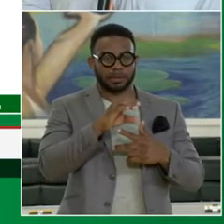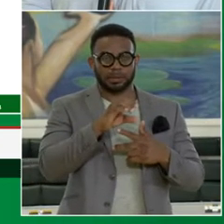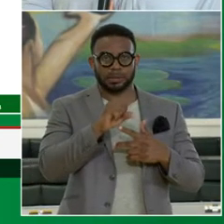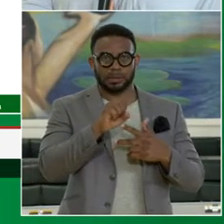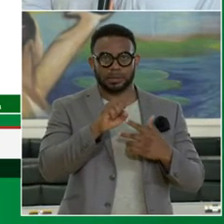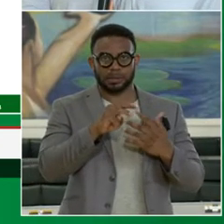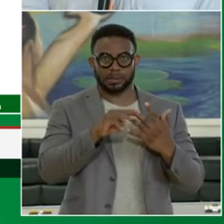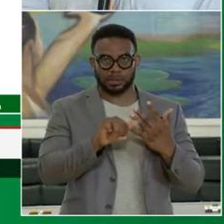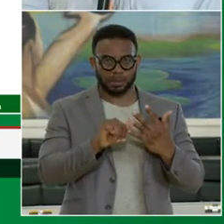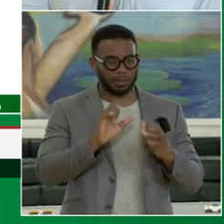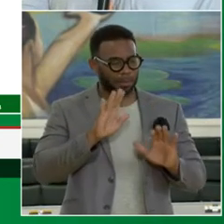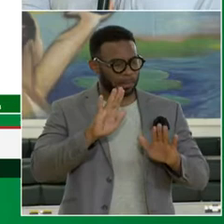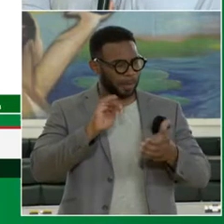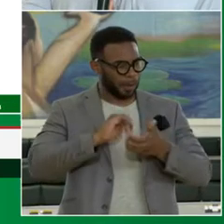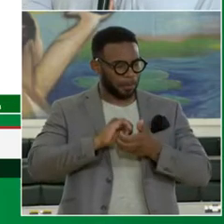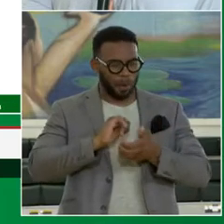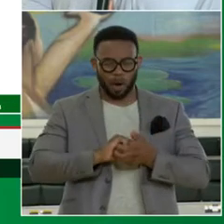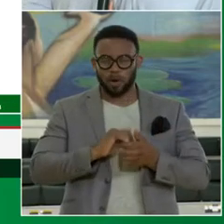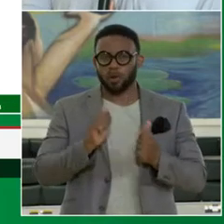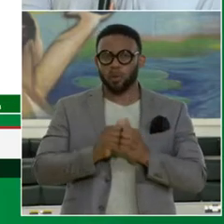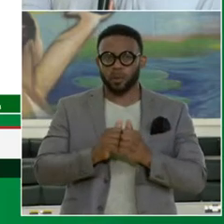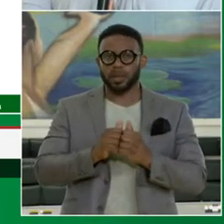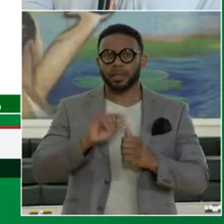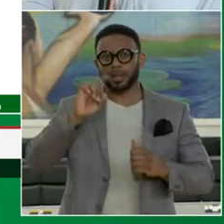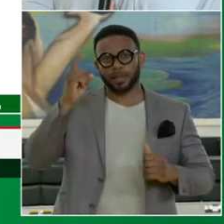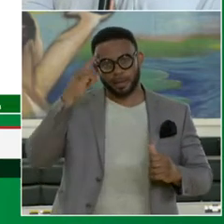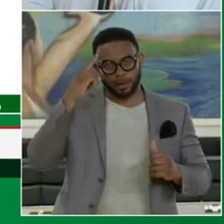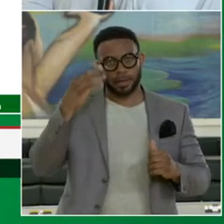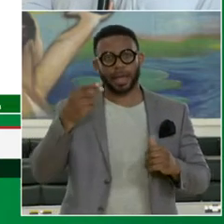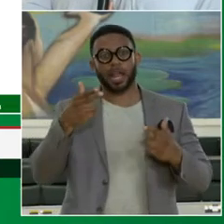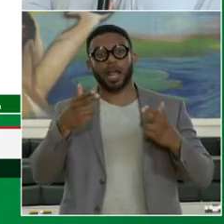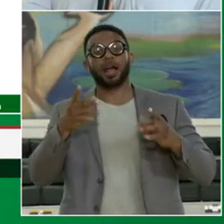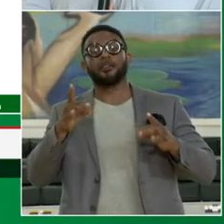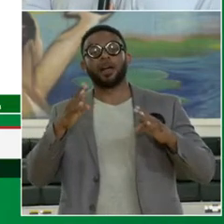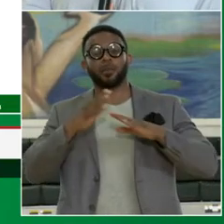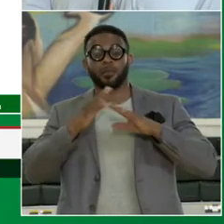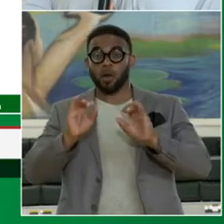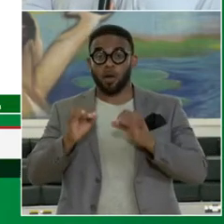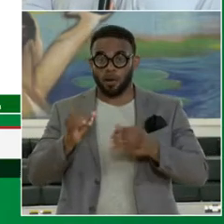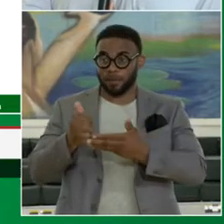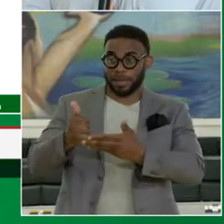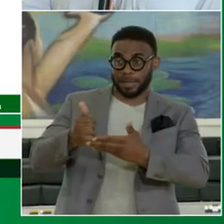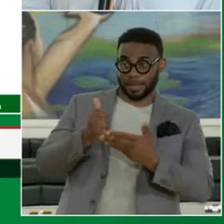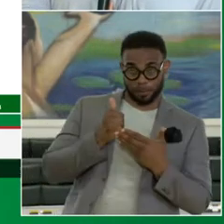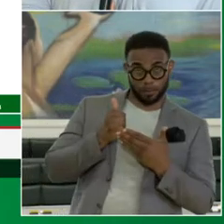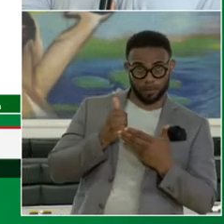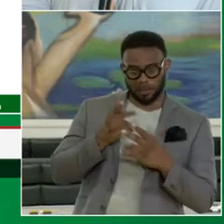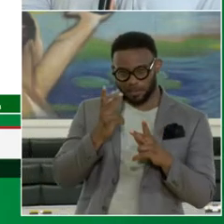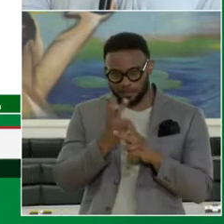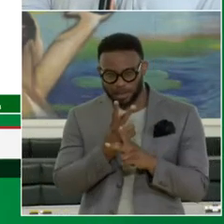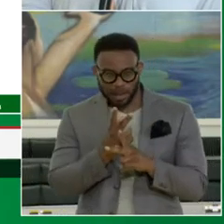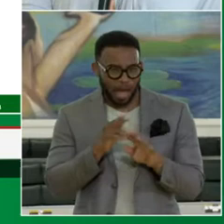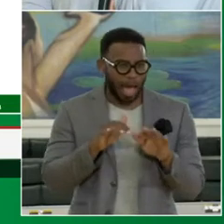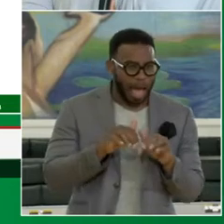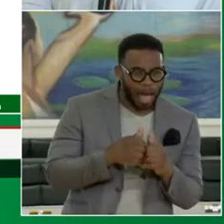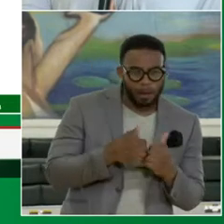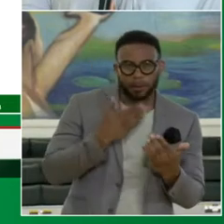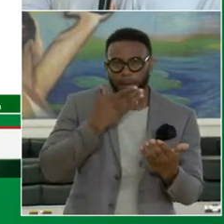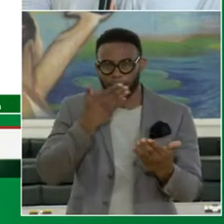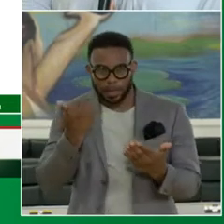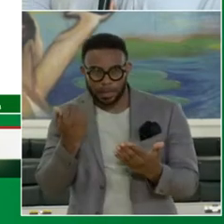have been amazing partners with the Gun Violence Prevention Office in helping us to figure out how